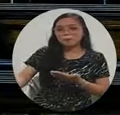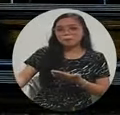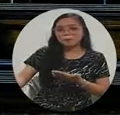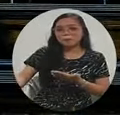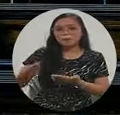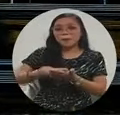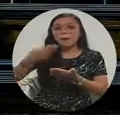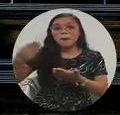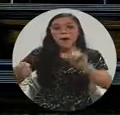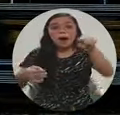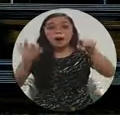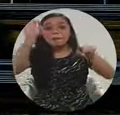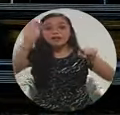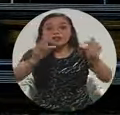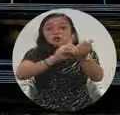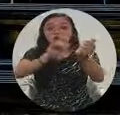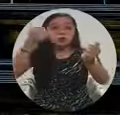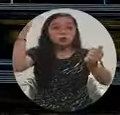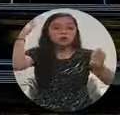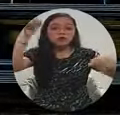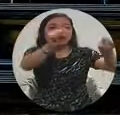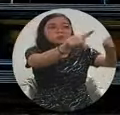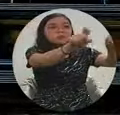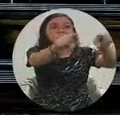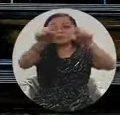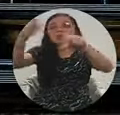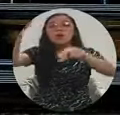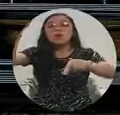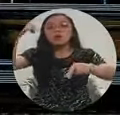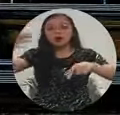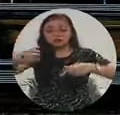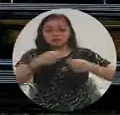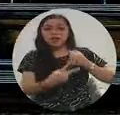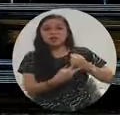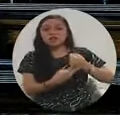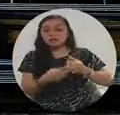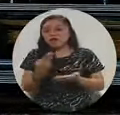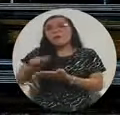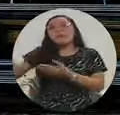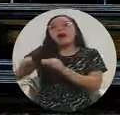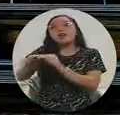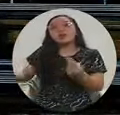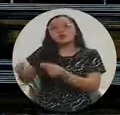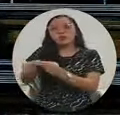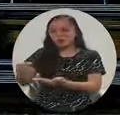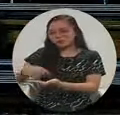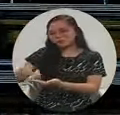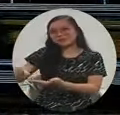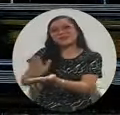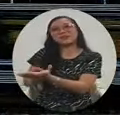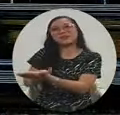makapalit man mig notebook, nindot kayong bayabas, nigpaak niya mo, gapula-pula o